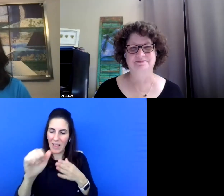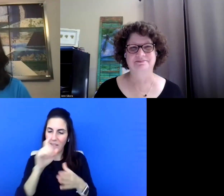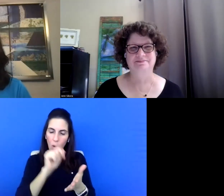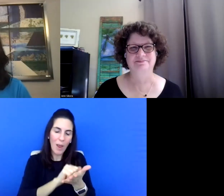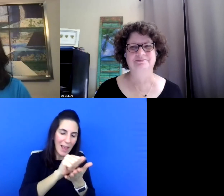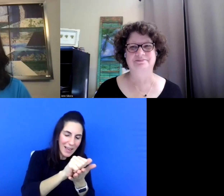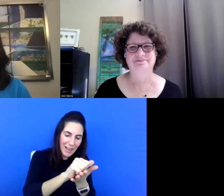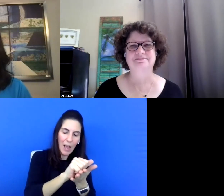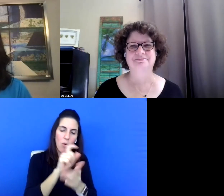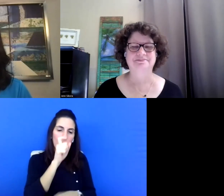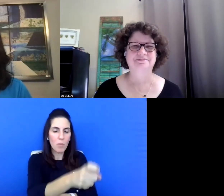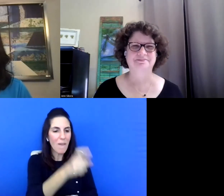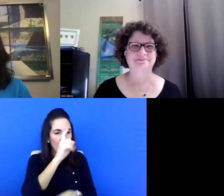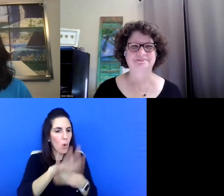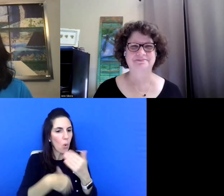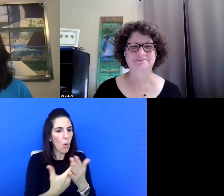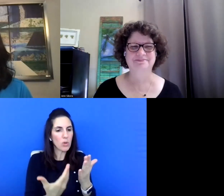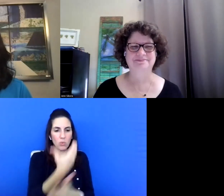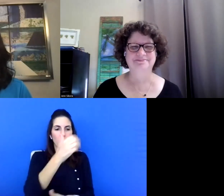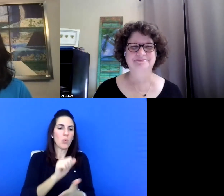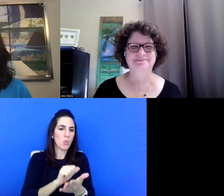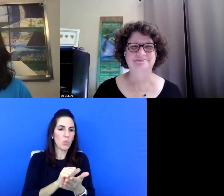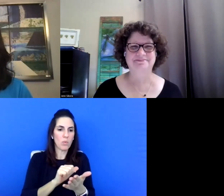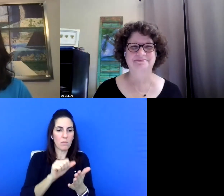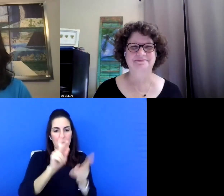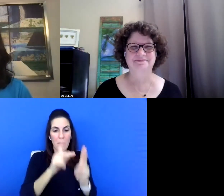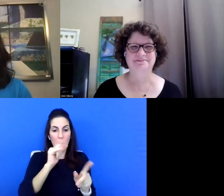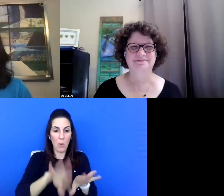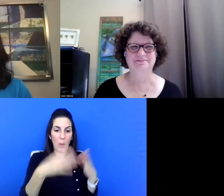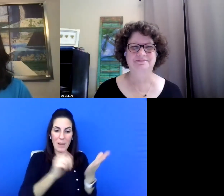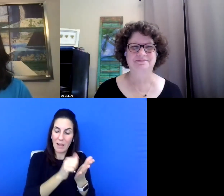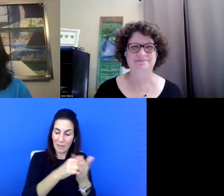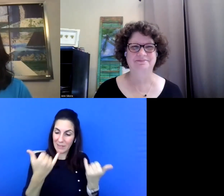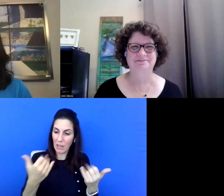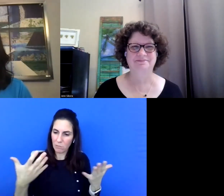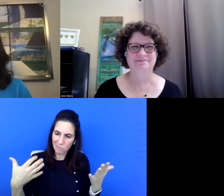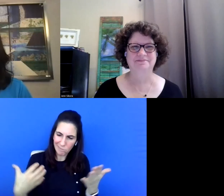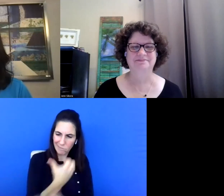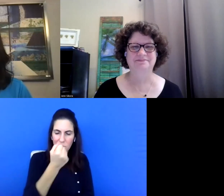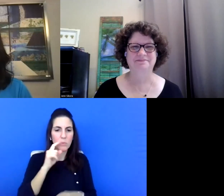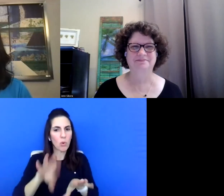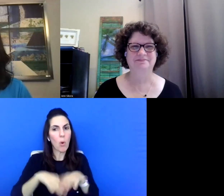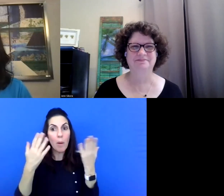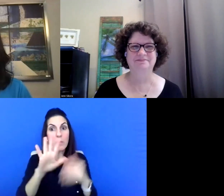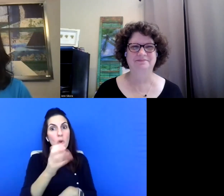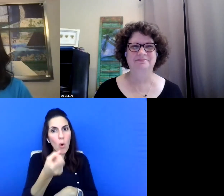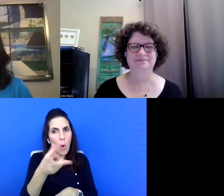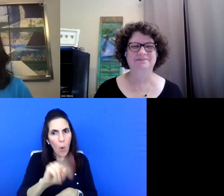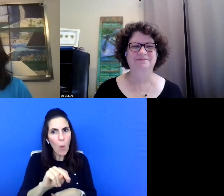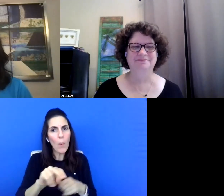account holders, which is really exciting. So now is the time to take advantage and to go ahead and open up your very own ABLE